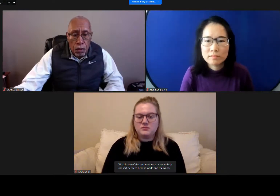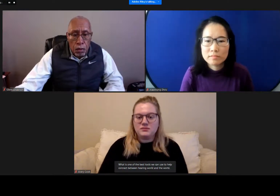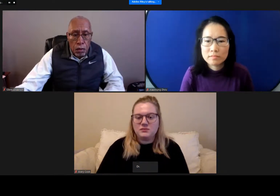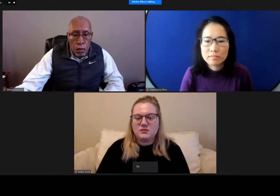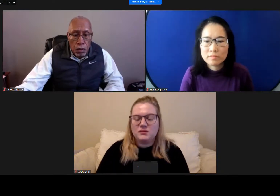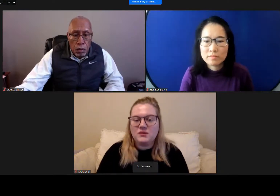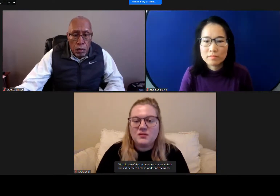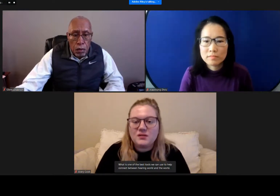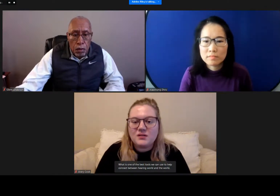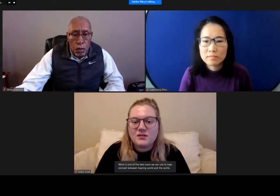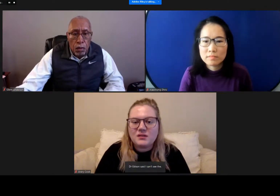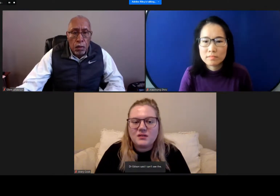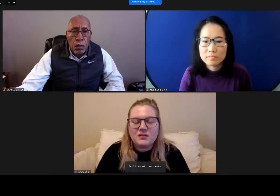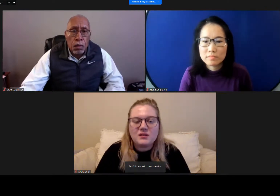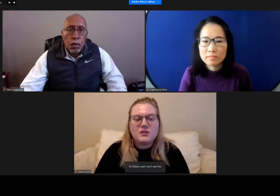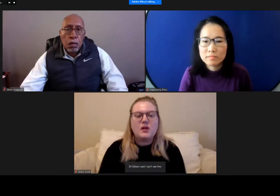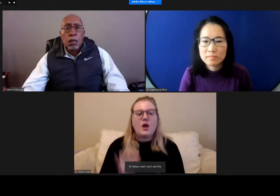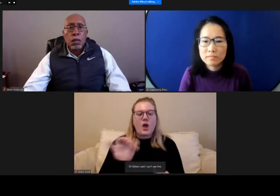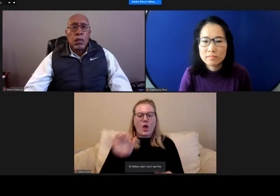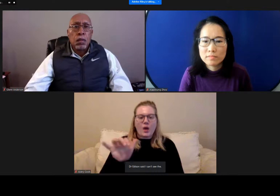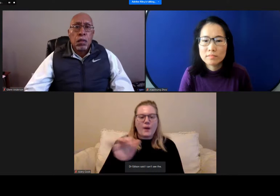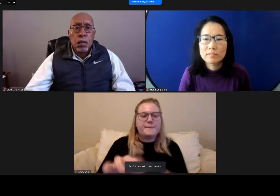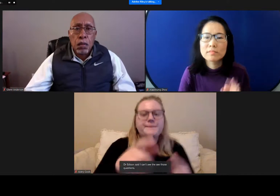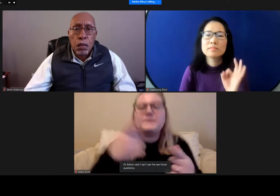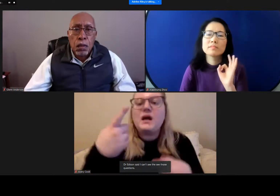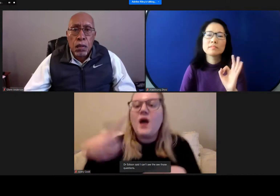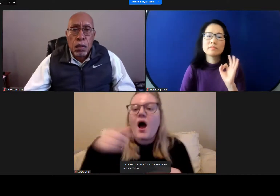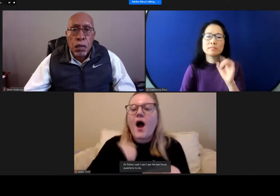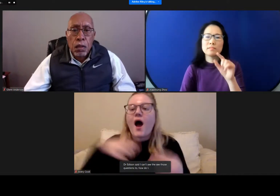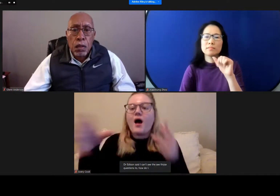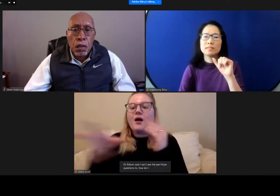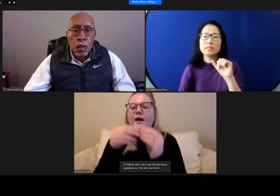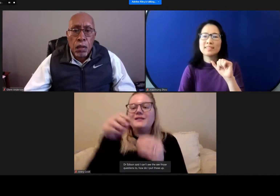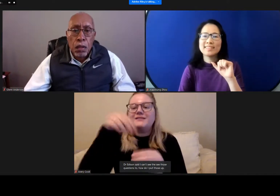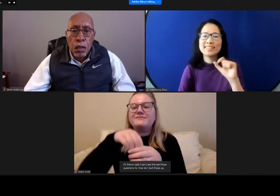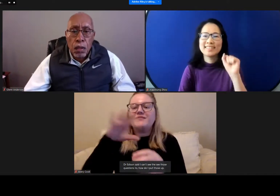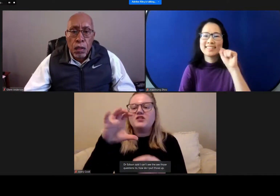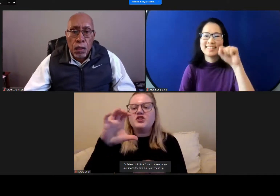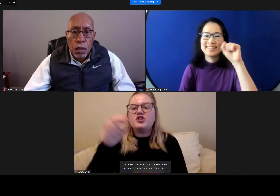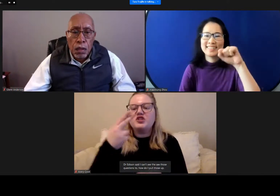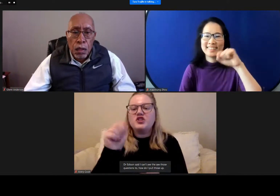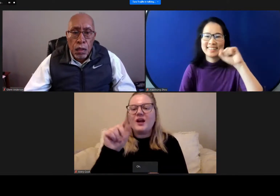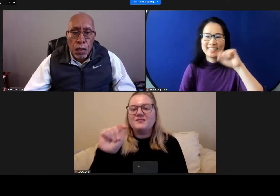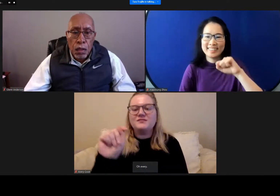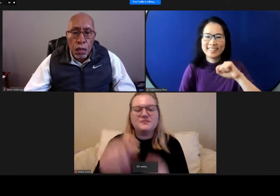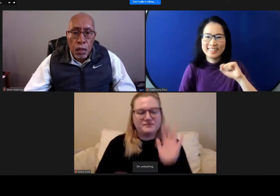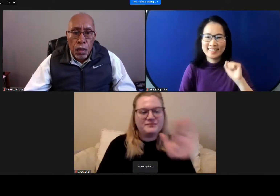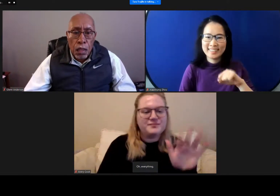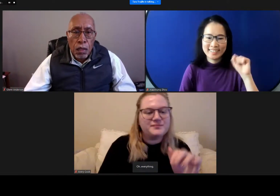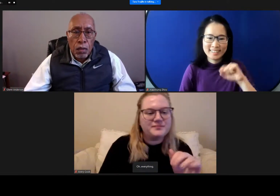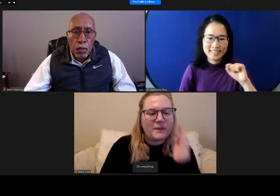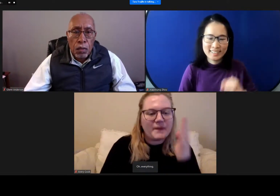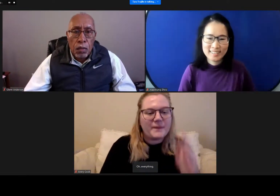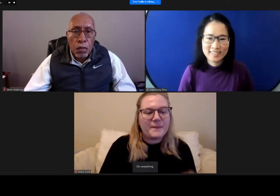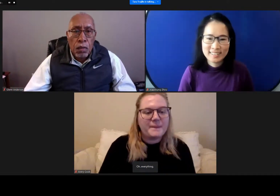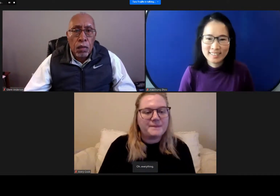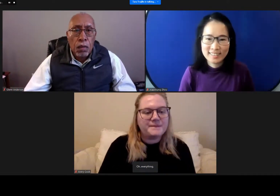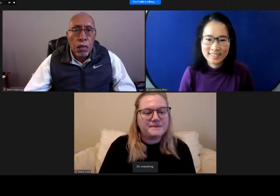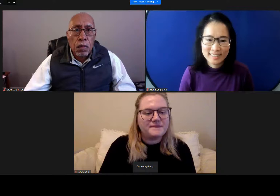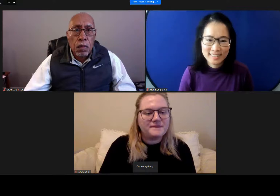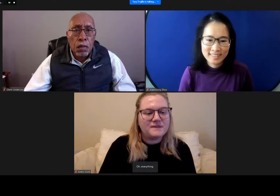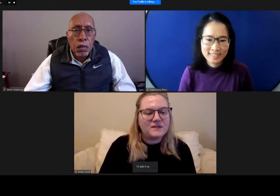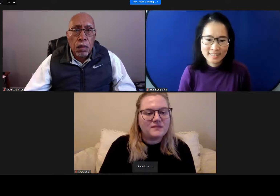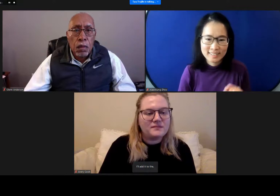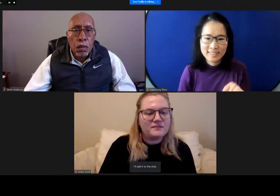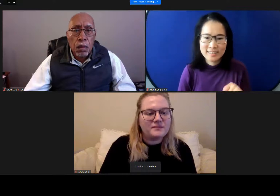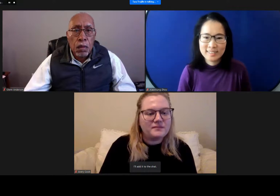Dr. Anderson saying, I can't see the Q&A. Can I see those questions too? How do I pull those up? Oh, Avery's saying, I'll add it to